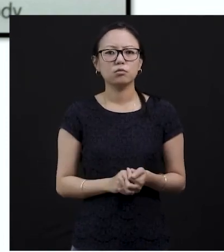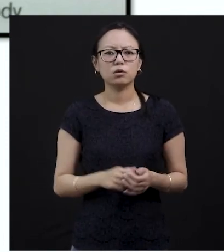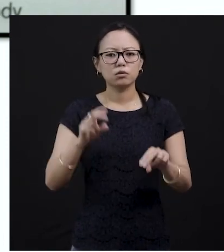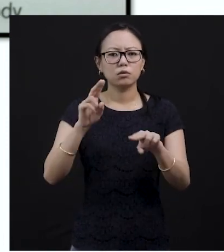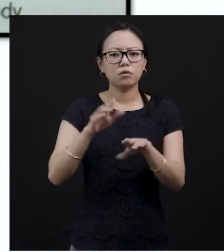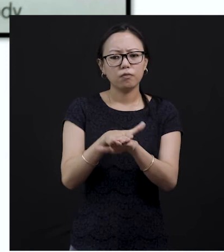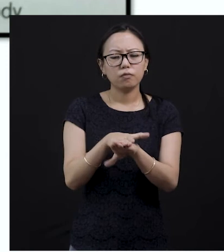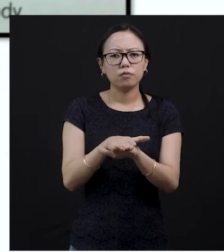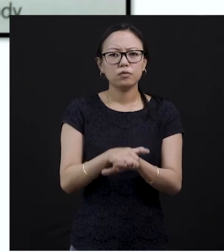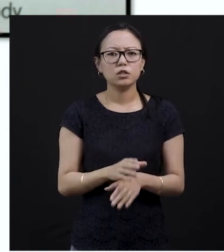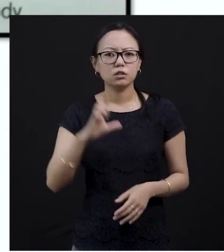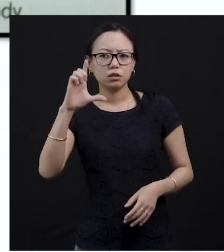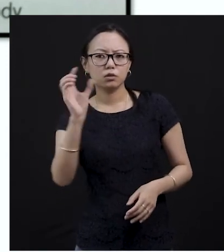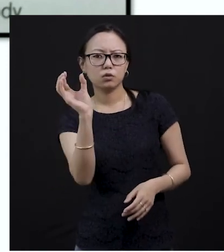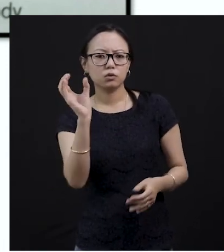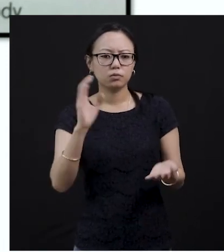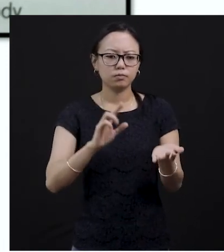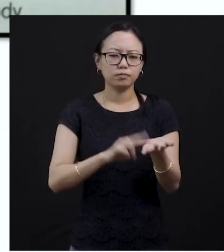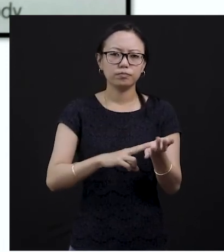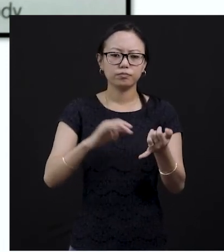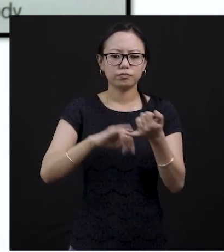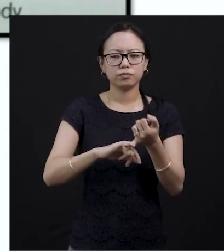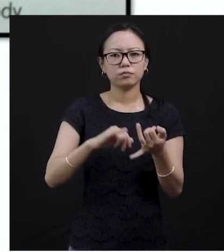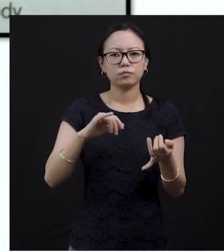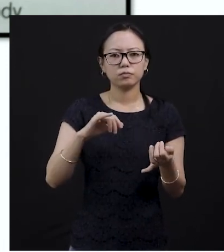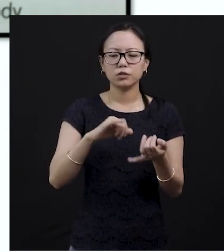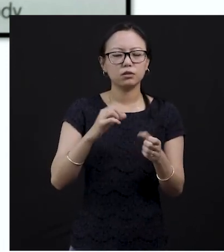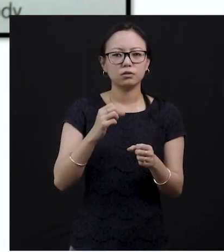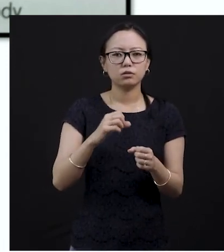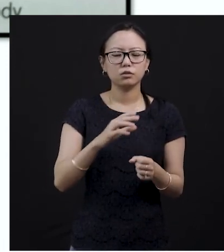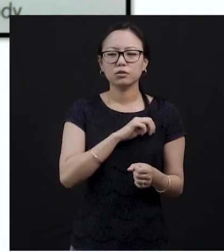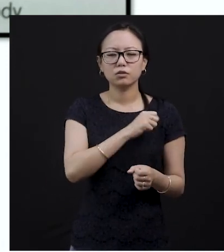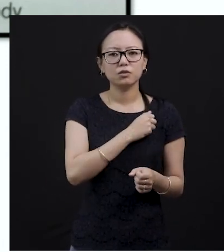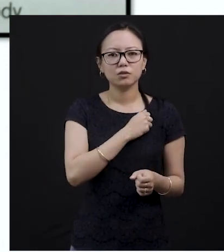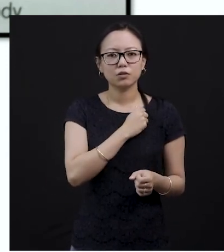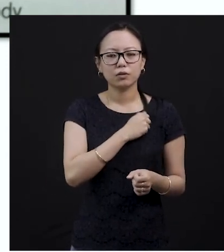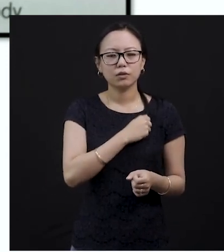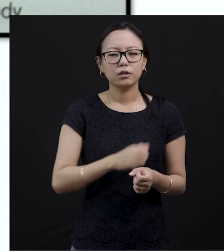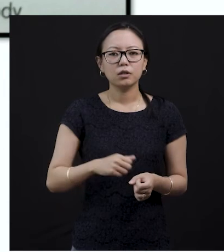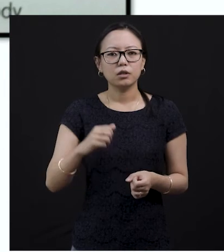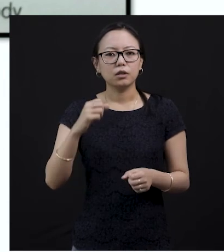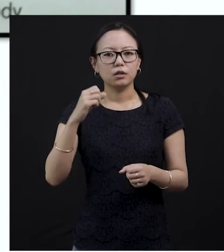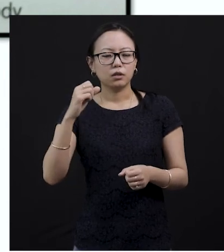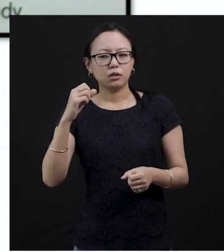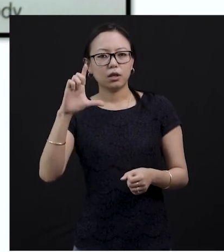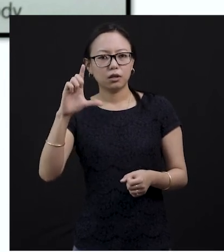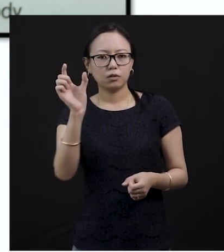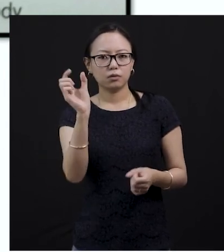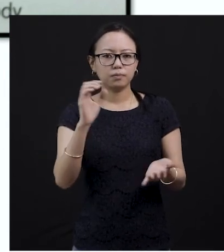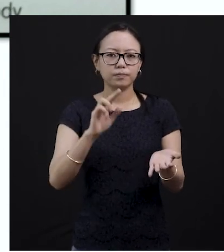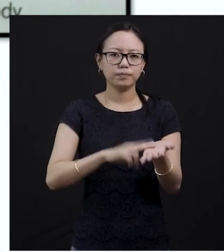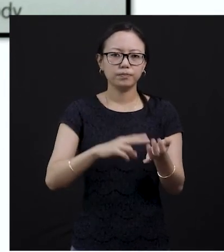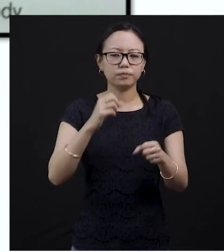in water. All right? So fishes are adapted to water in this way. Now, what about other fish